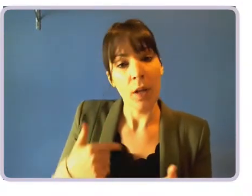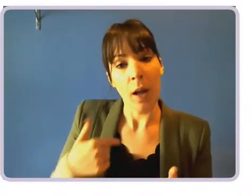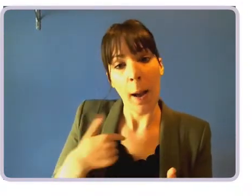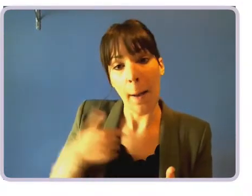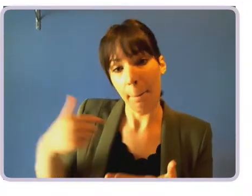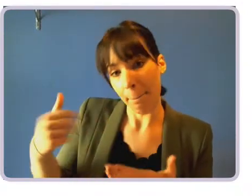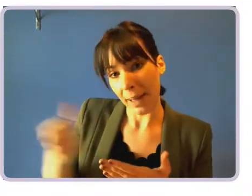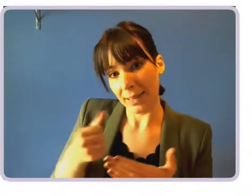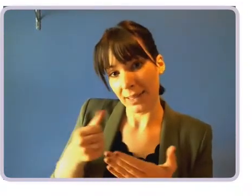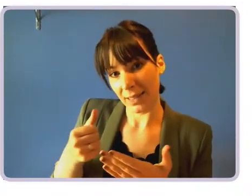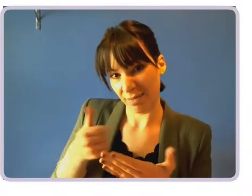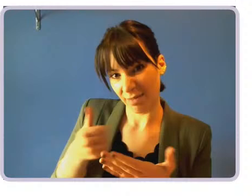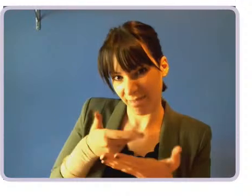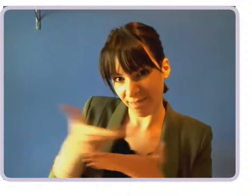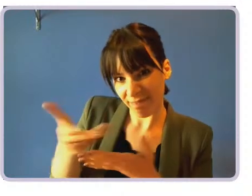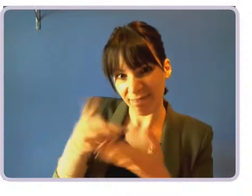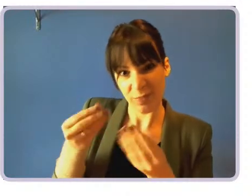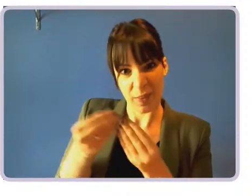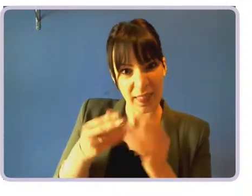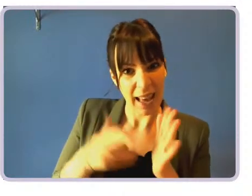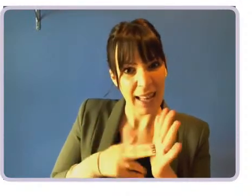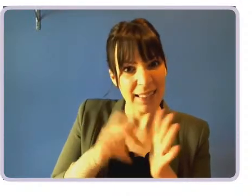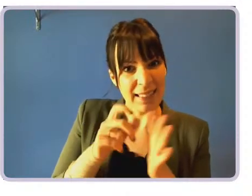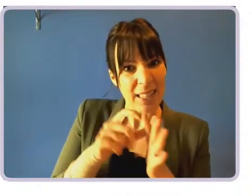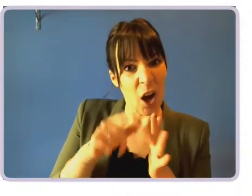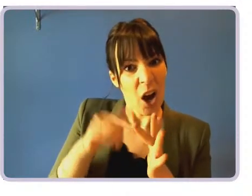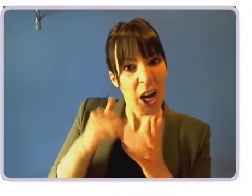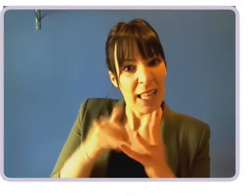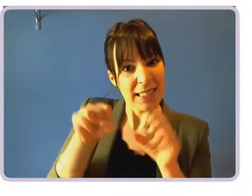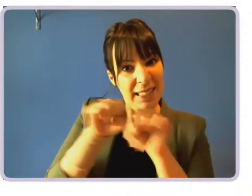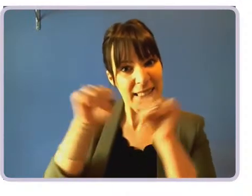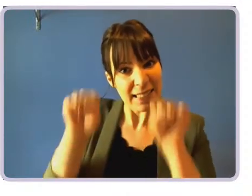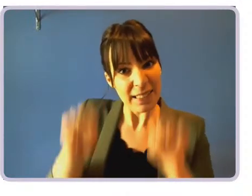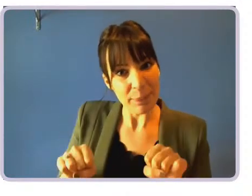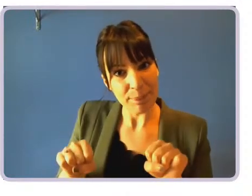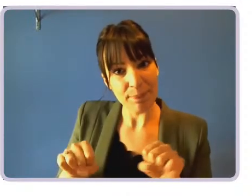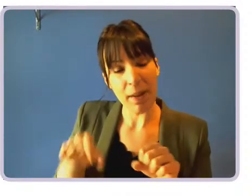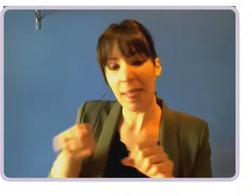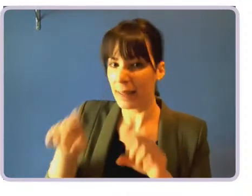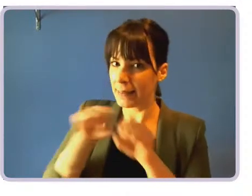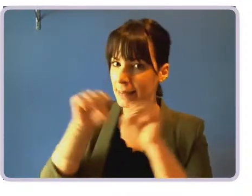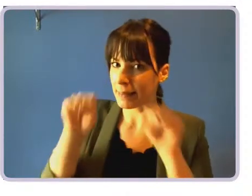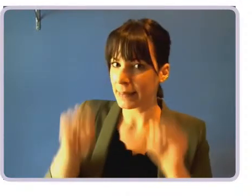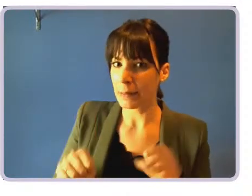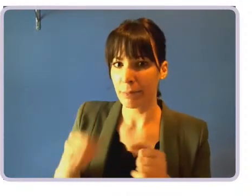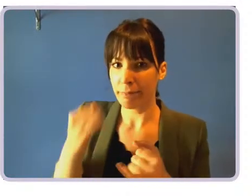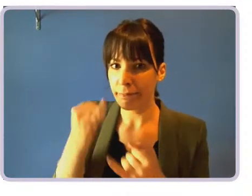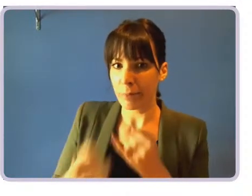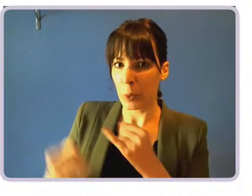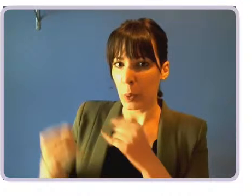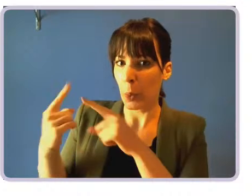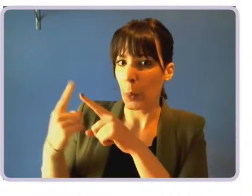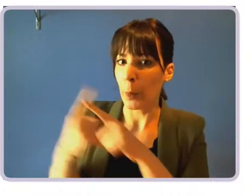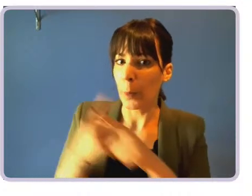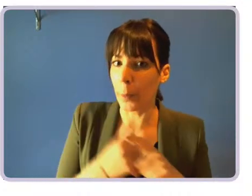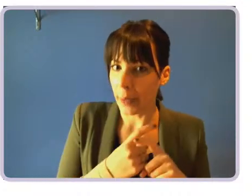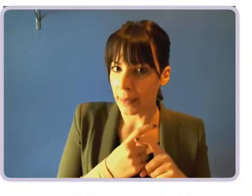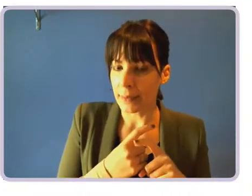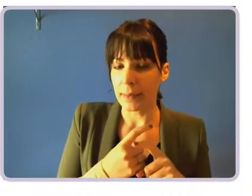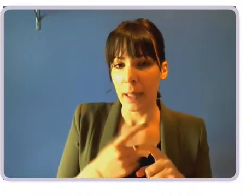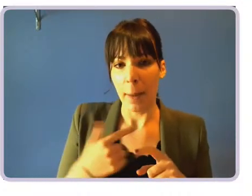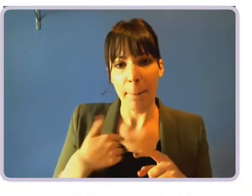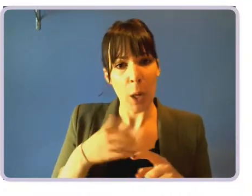NDIS system, which is quite complex, and I'm not sure how it would work in